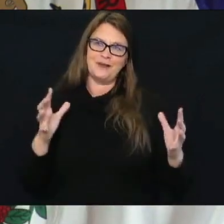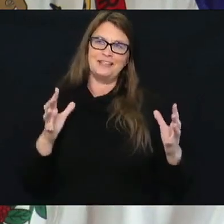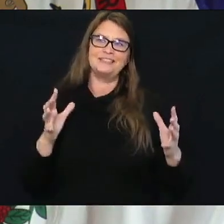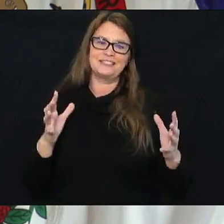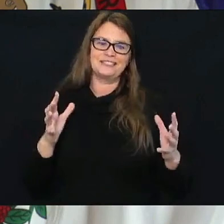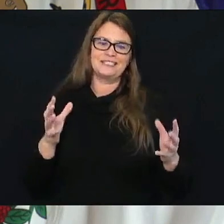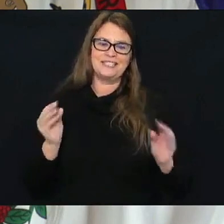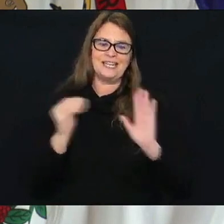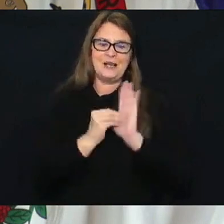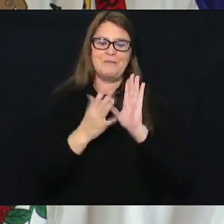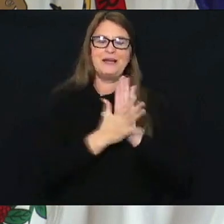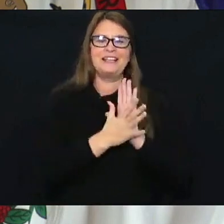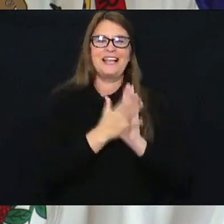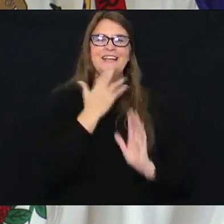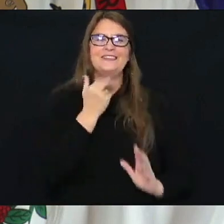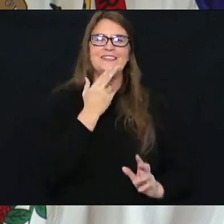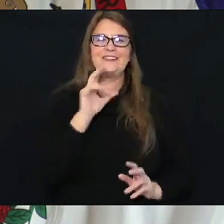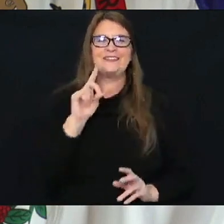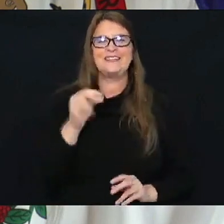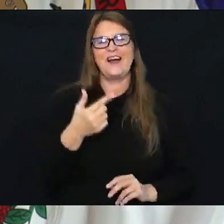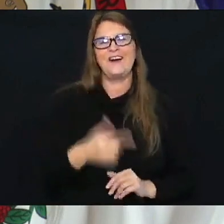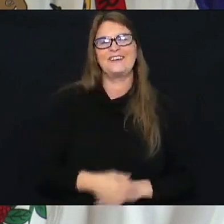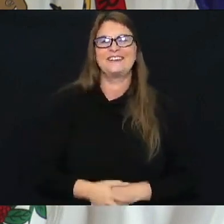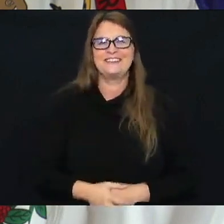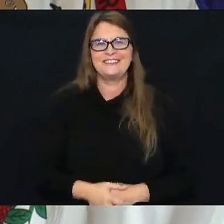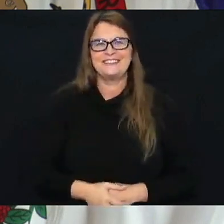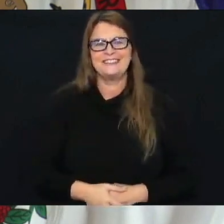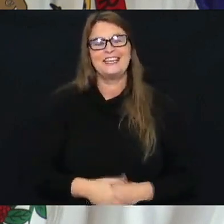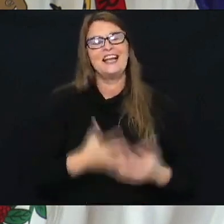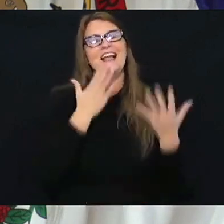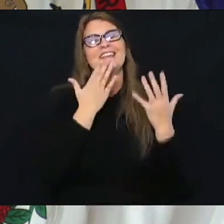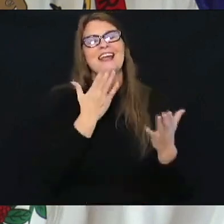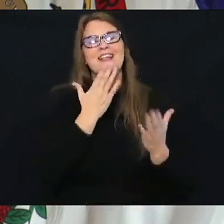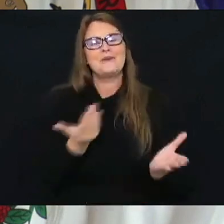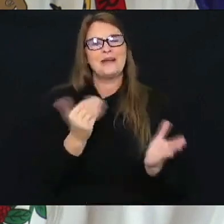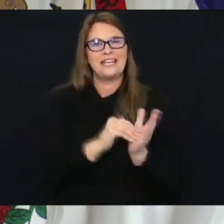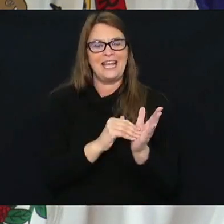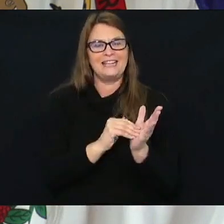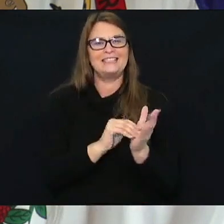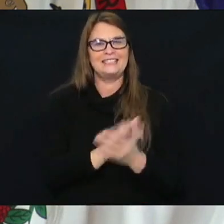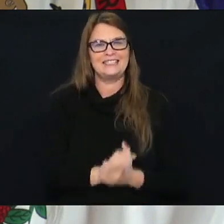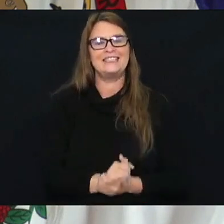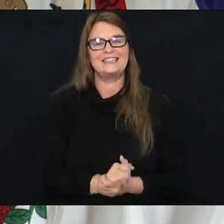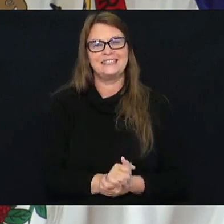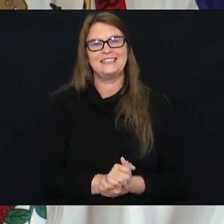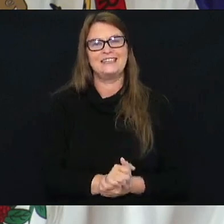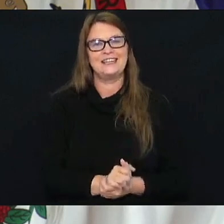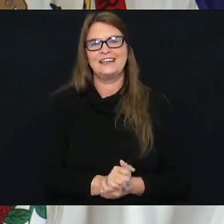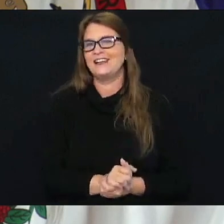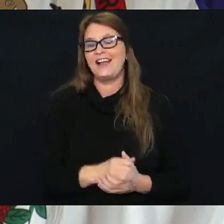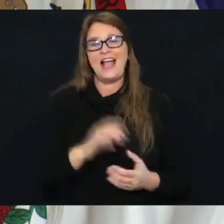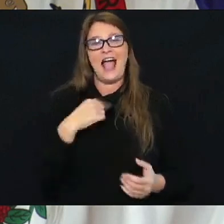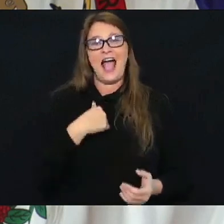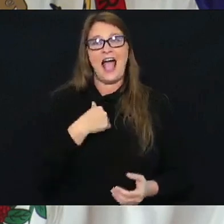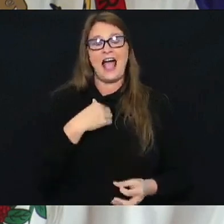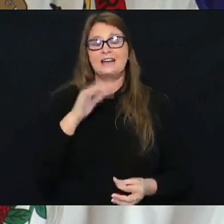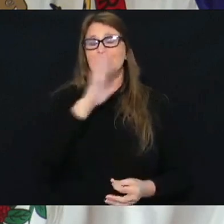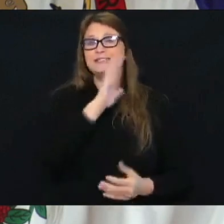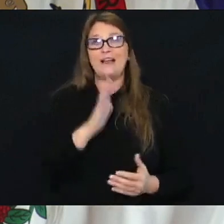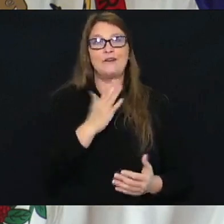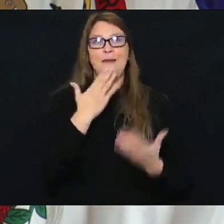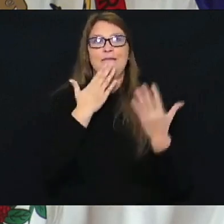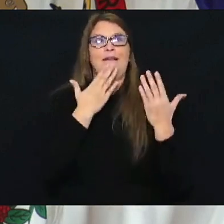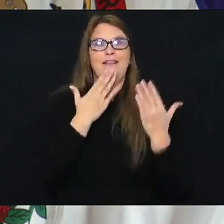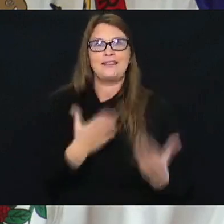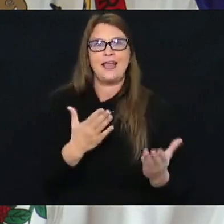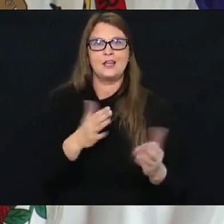putting that little Boston Terrier on the card and everything. So nevertheless, thank y'all again, and again, I'll never be able to thank you enough for